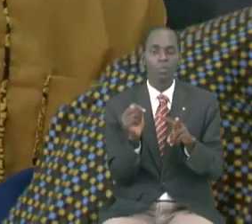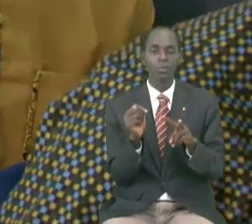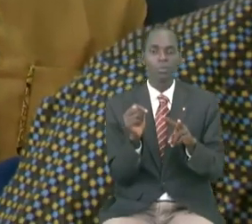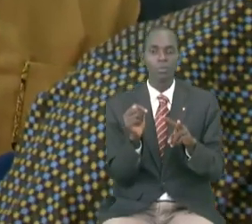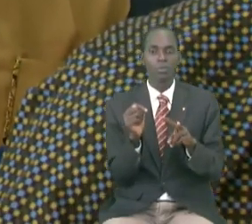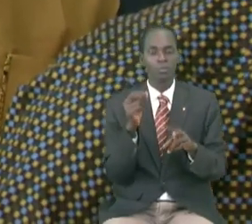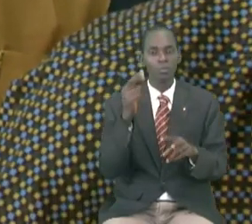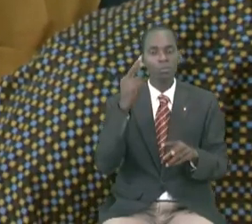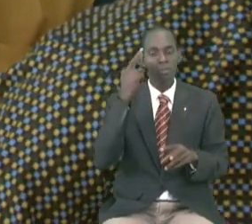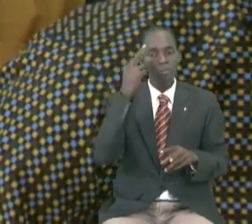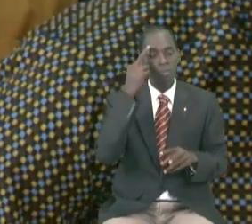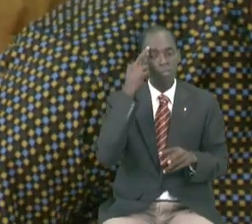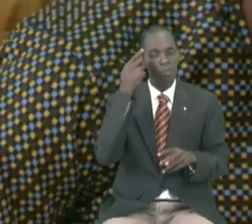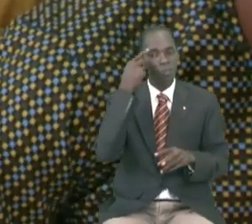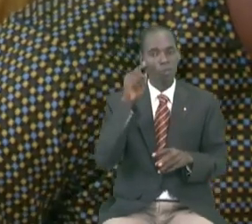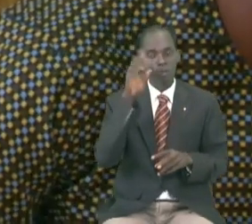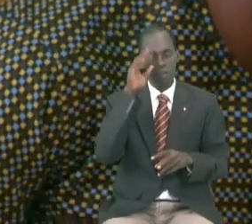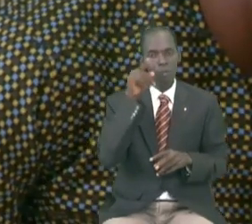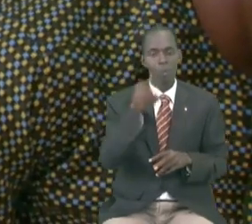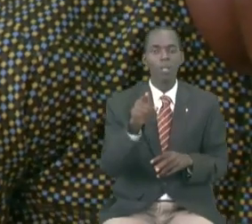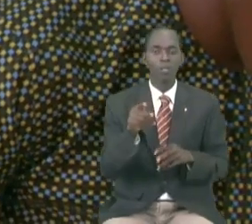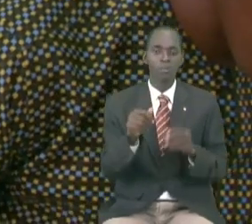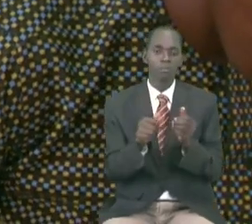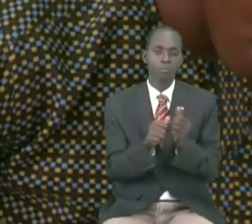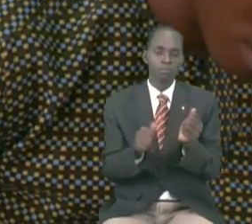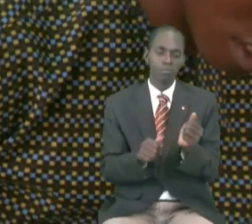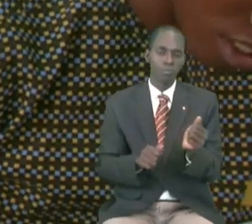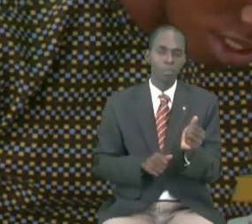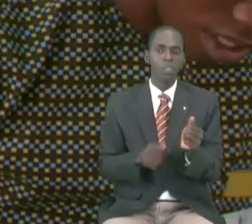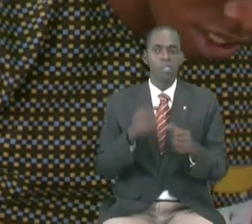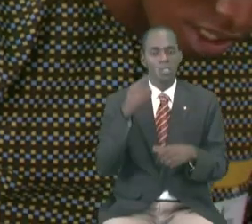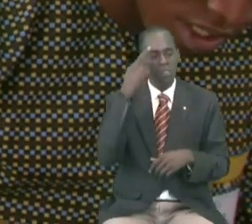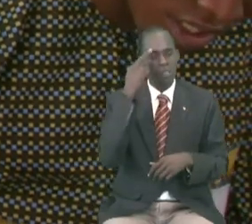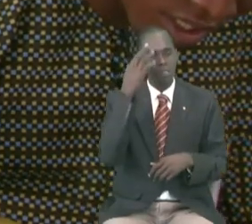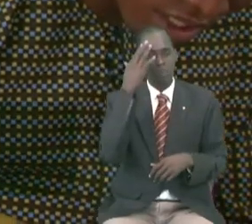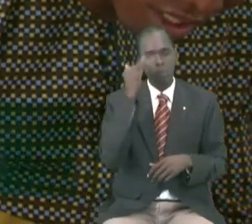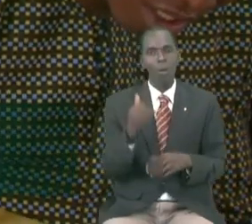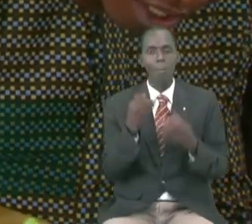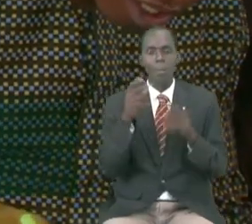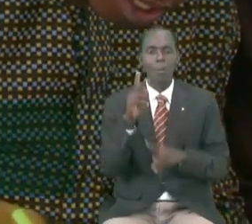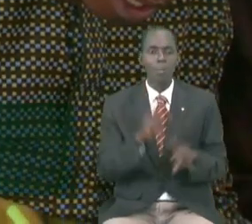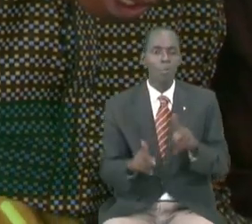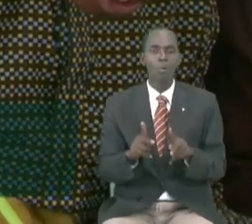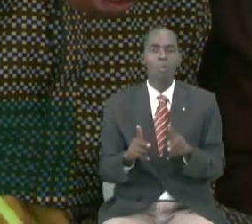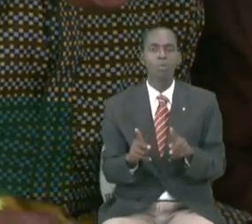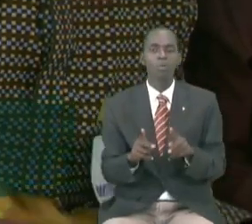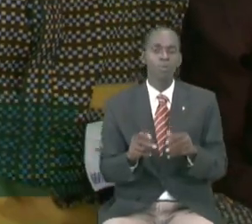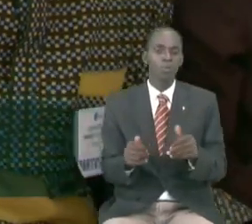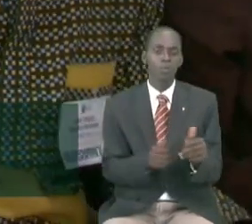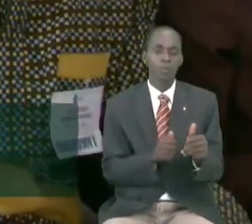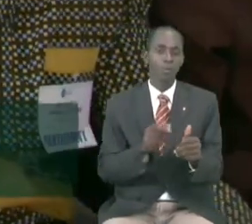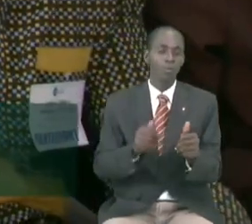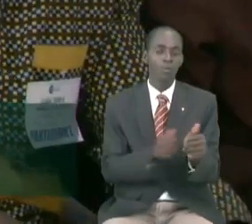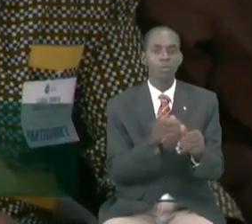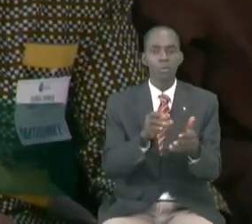in their backsliding. Jonah chapter 1, we're looking at verse 3. In Jonah